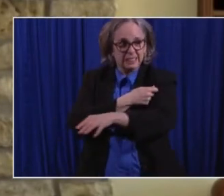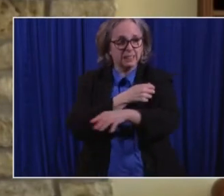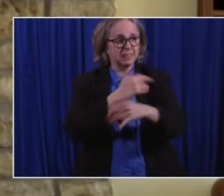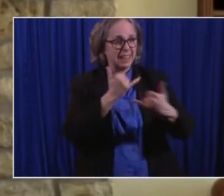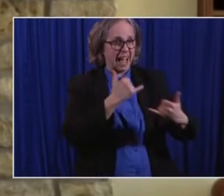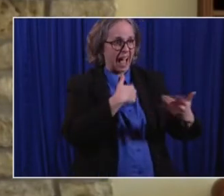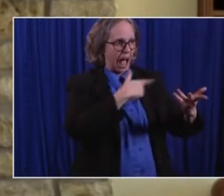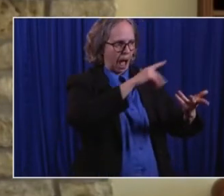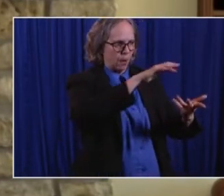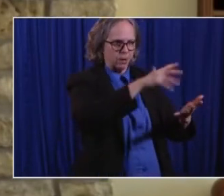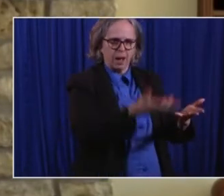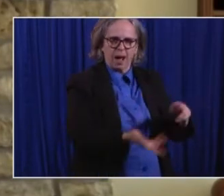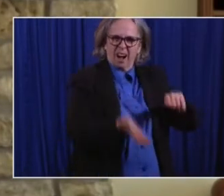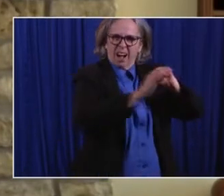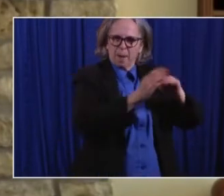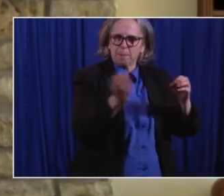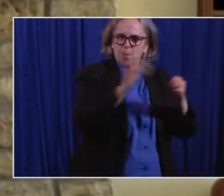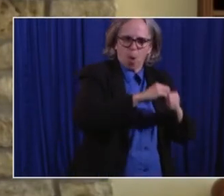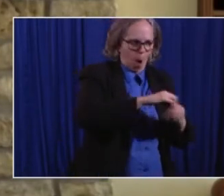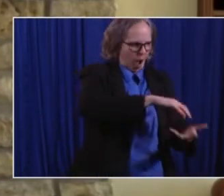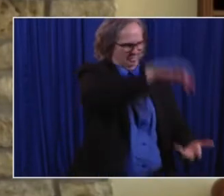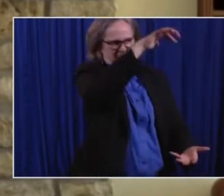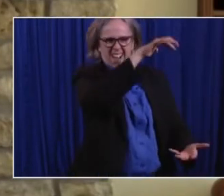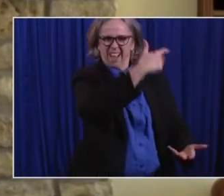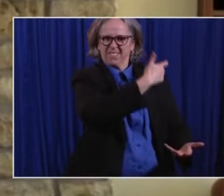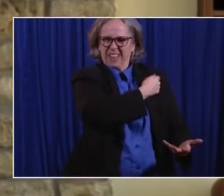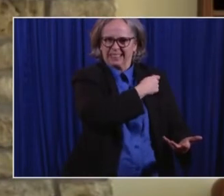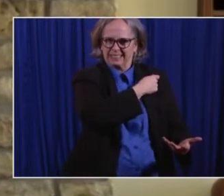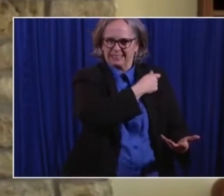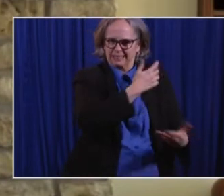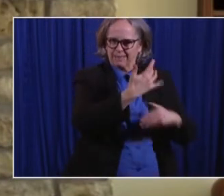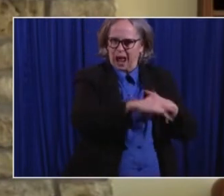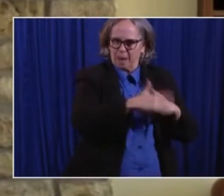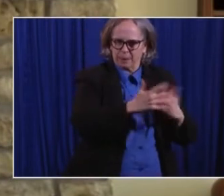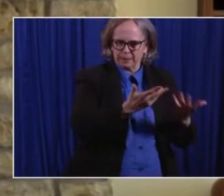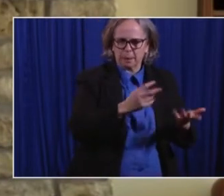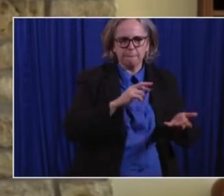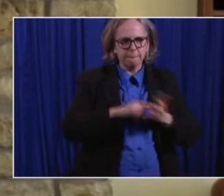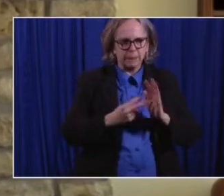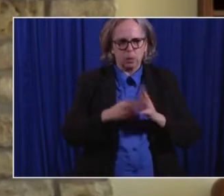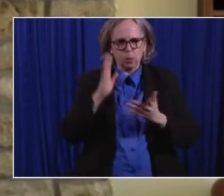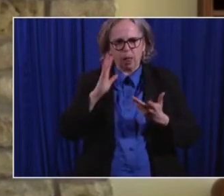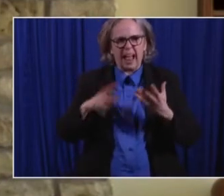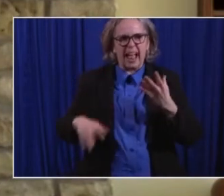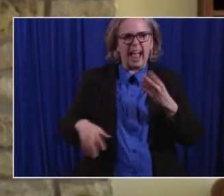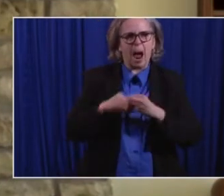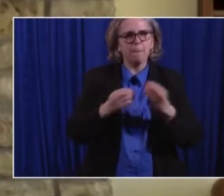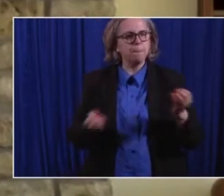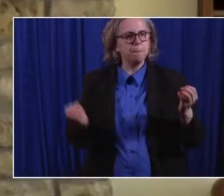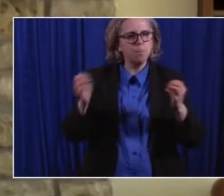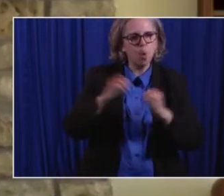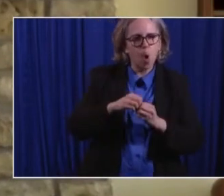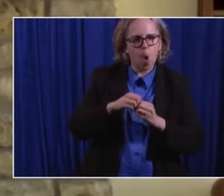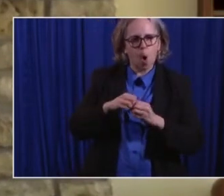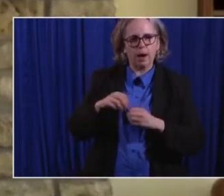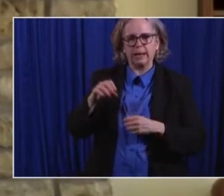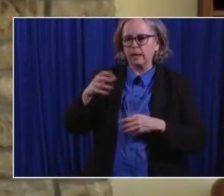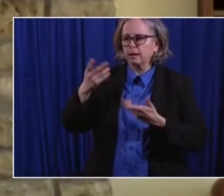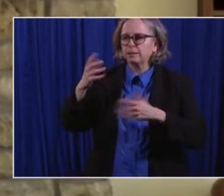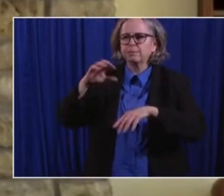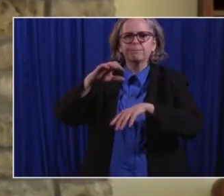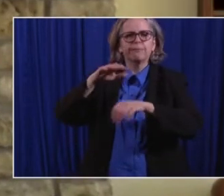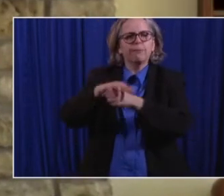government. So we'll be adding more sites, adding Myers, Walmart. Those are, you have to check.